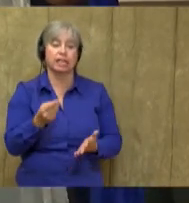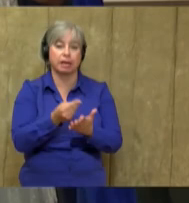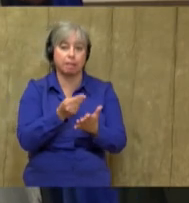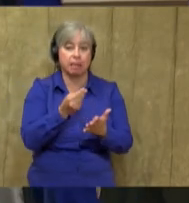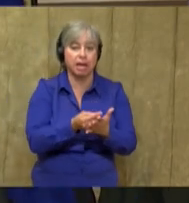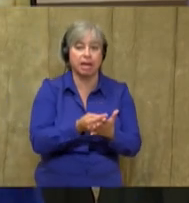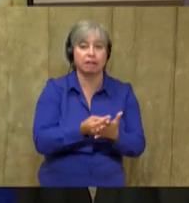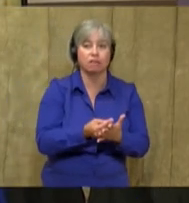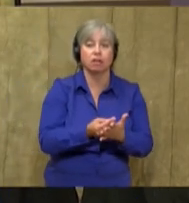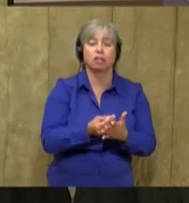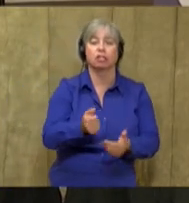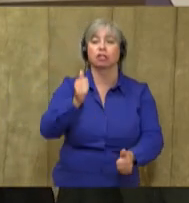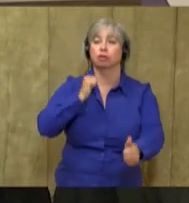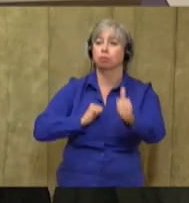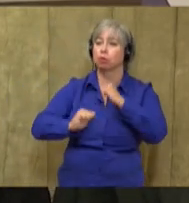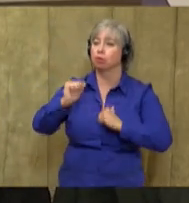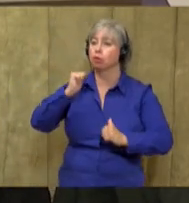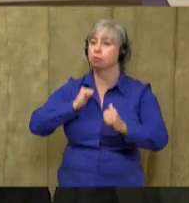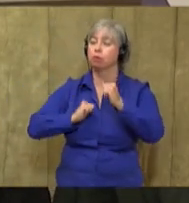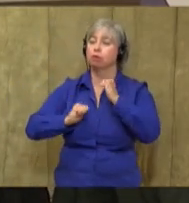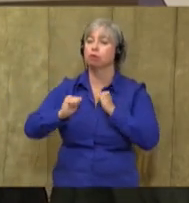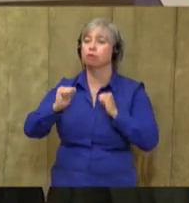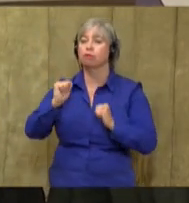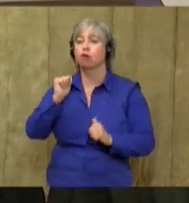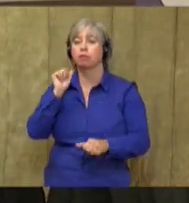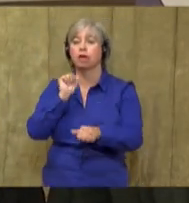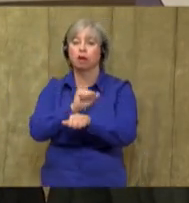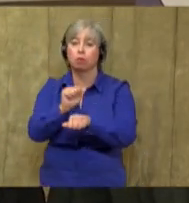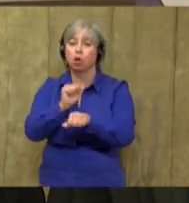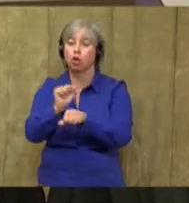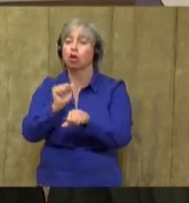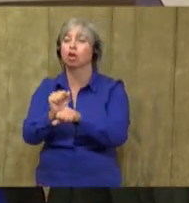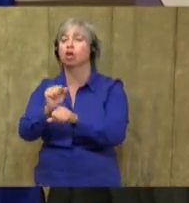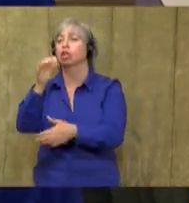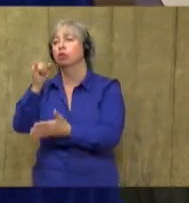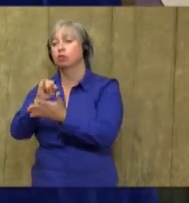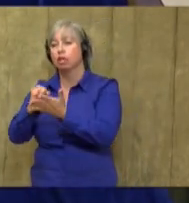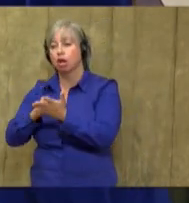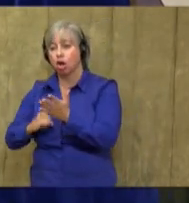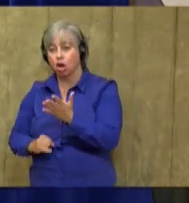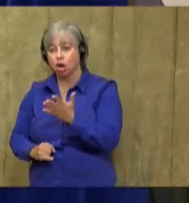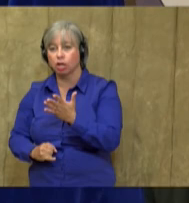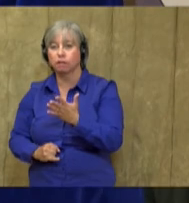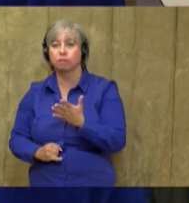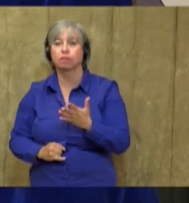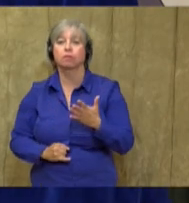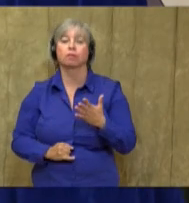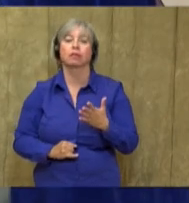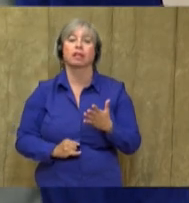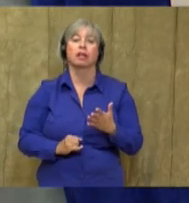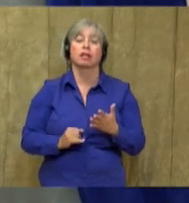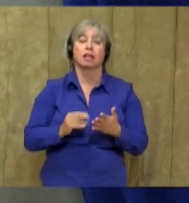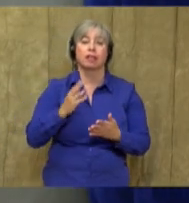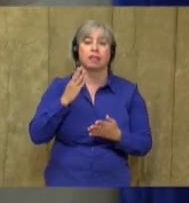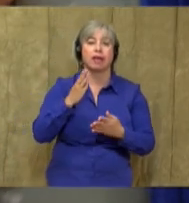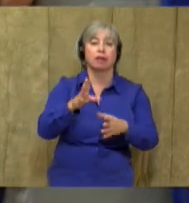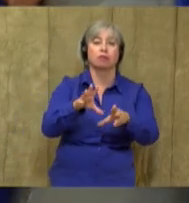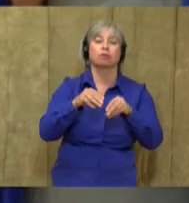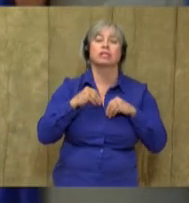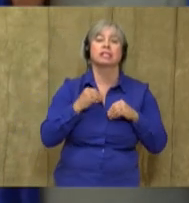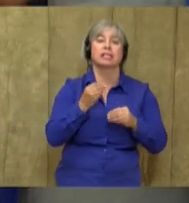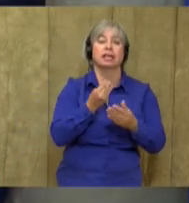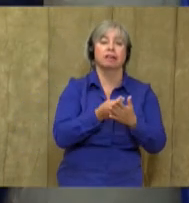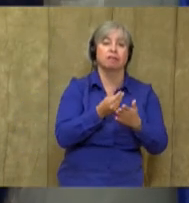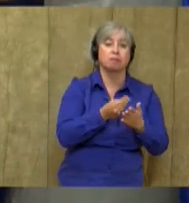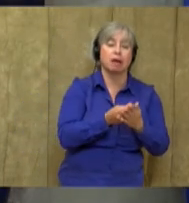to perform their task or to perform their art. Well, they get this money from great families like the Medici